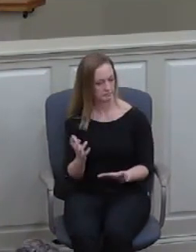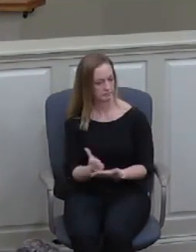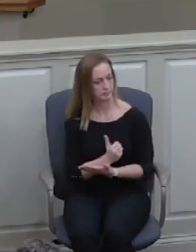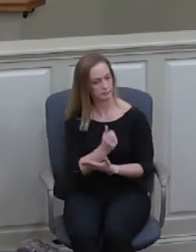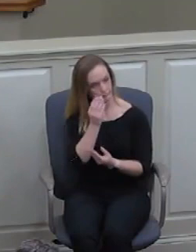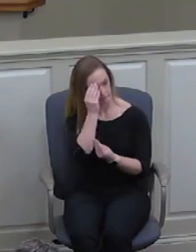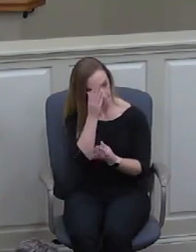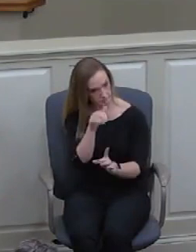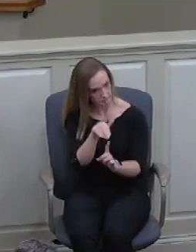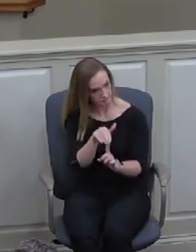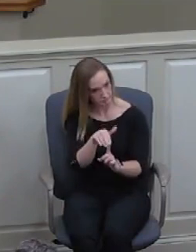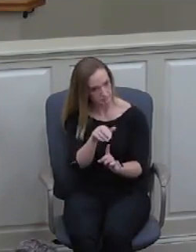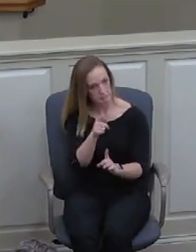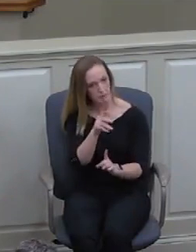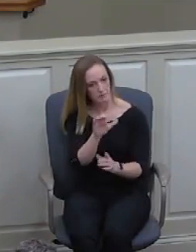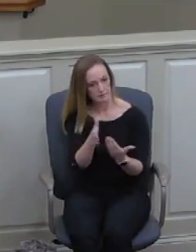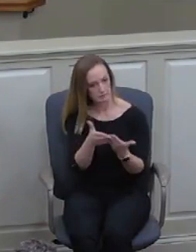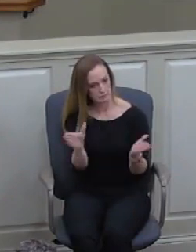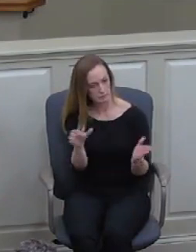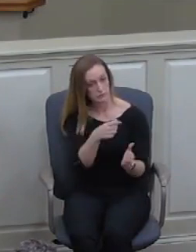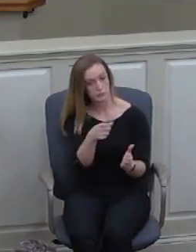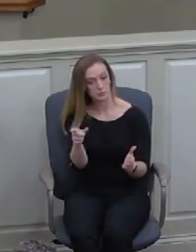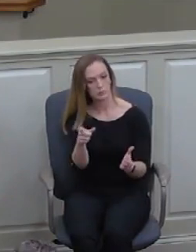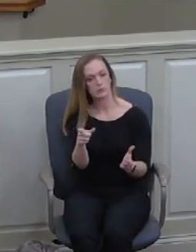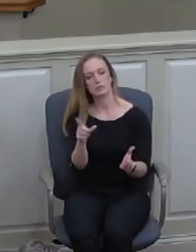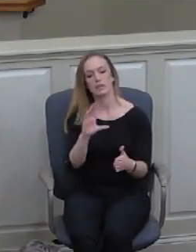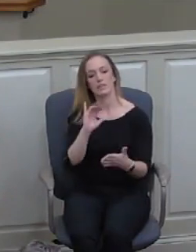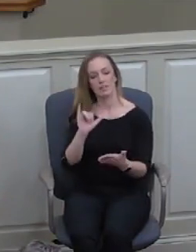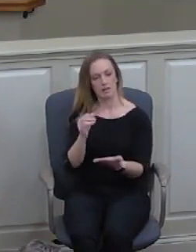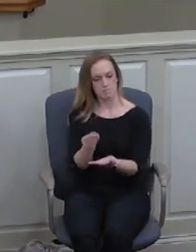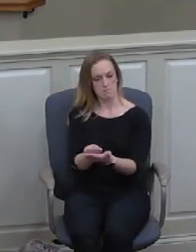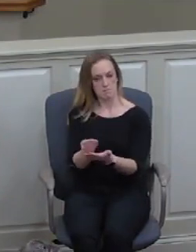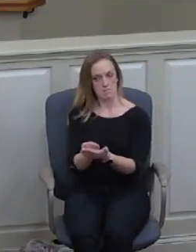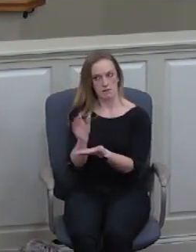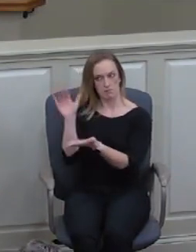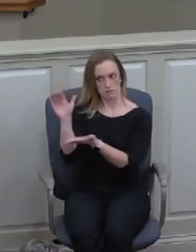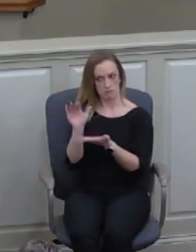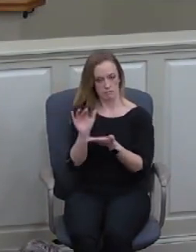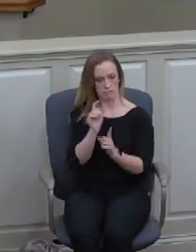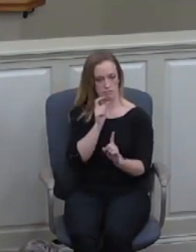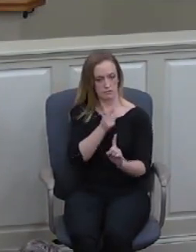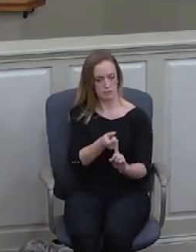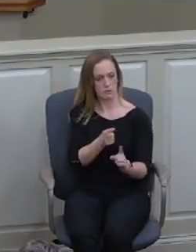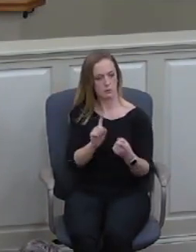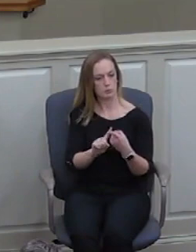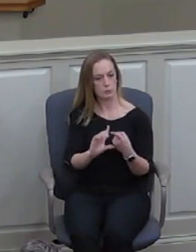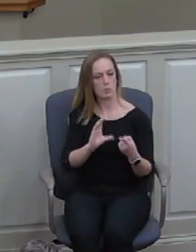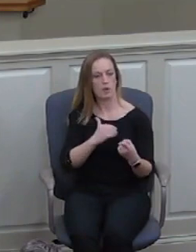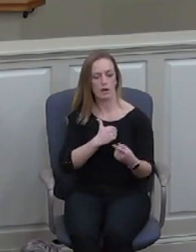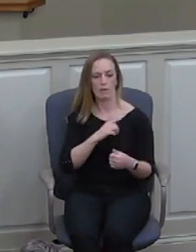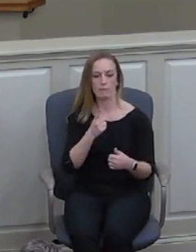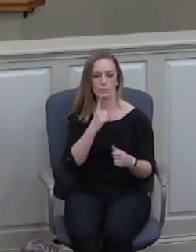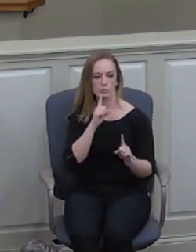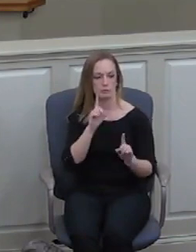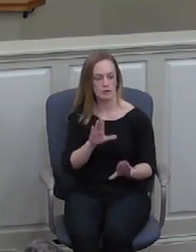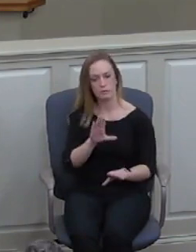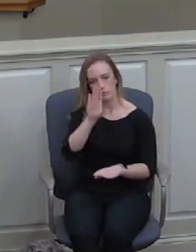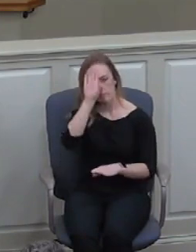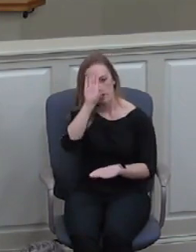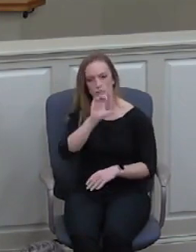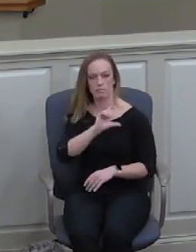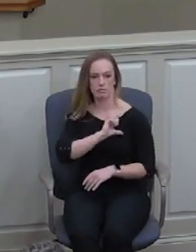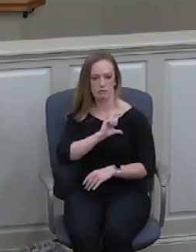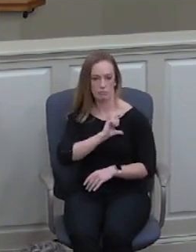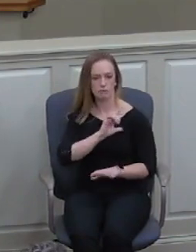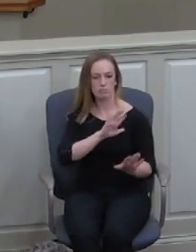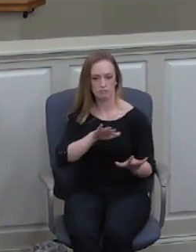of the designation of these funds, which is going to go to our first responders. I think that's helped keep some of